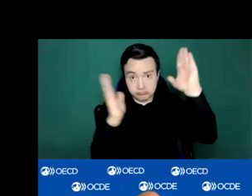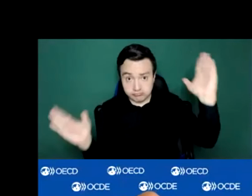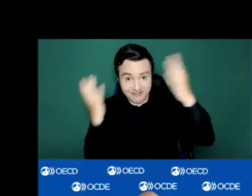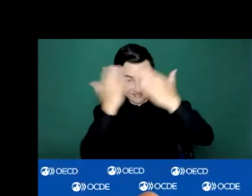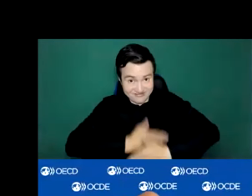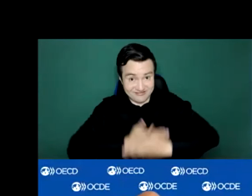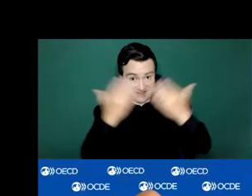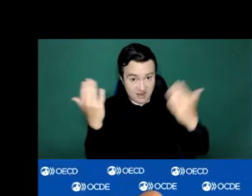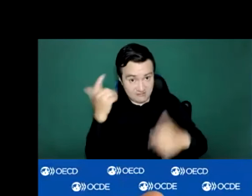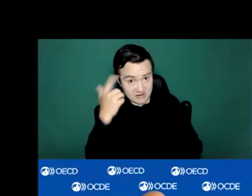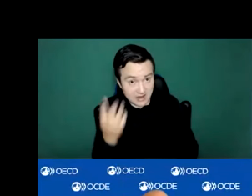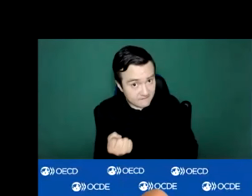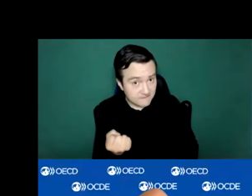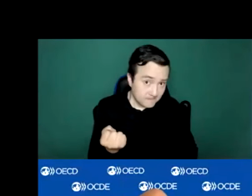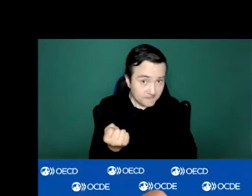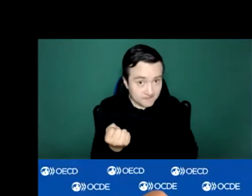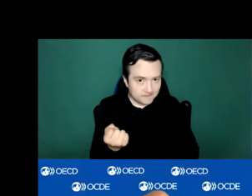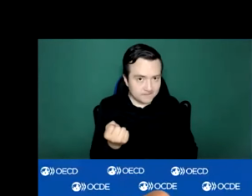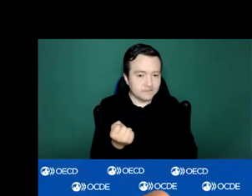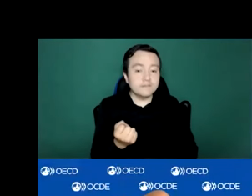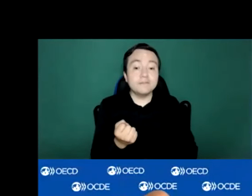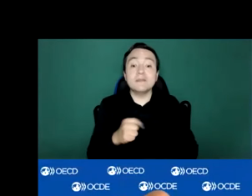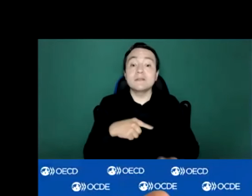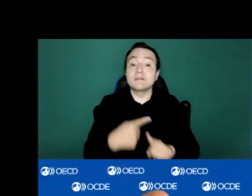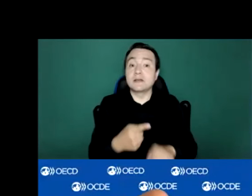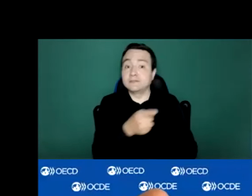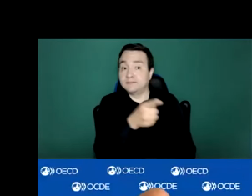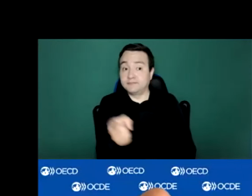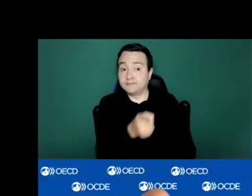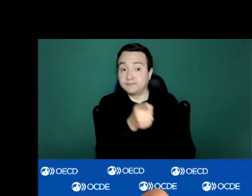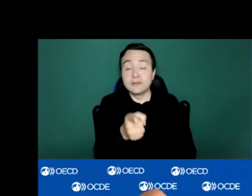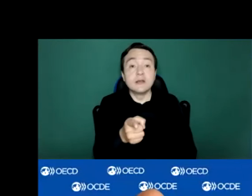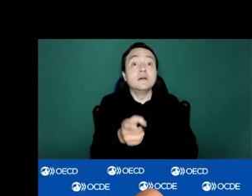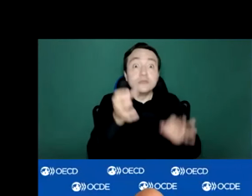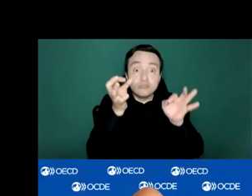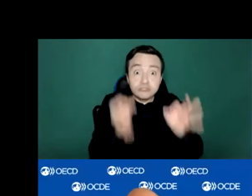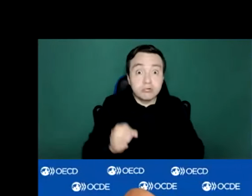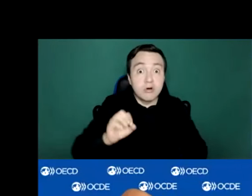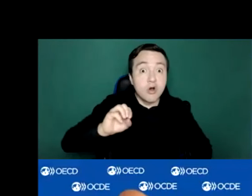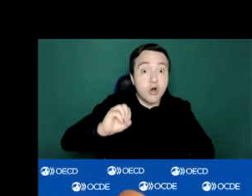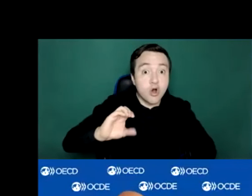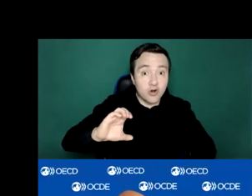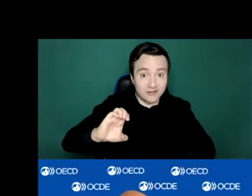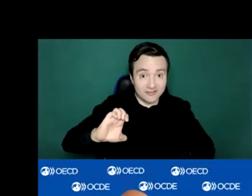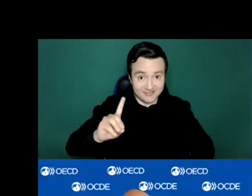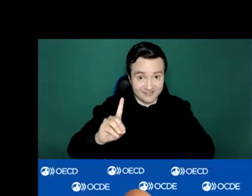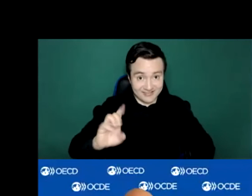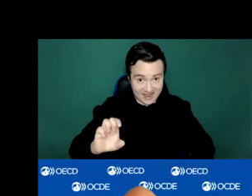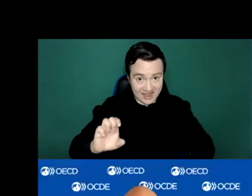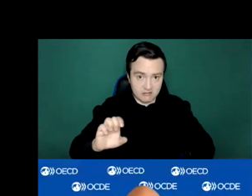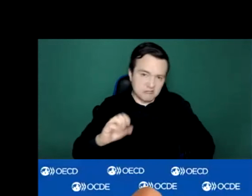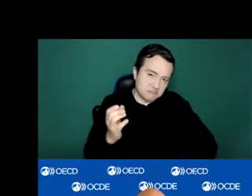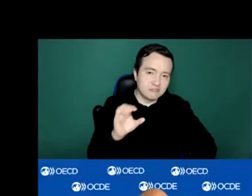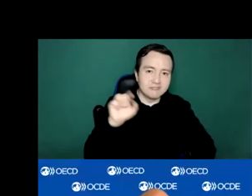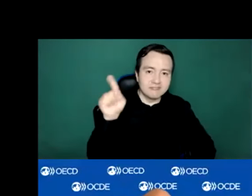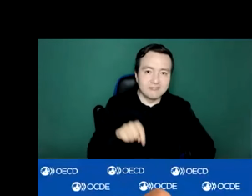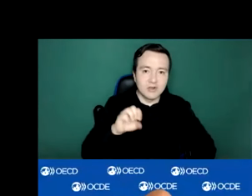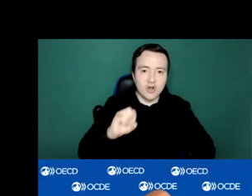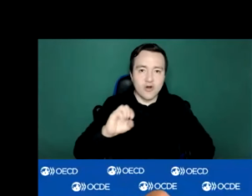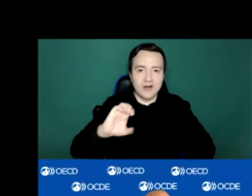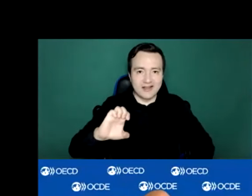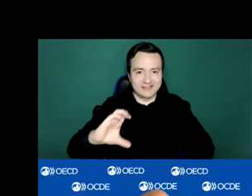countries, fewer than half of all the people who responded said that they have primary care within these 4